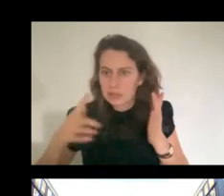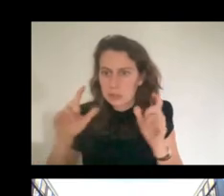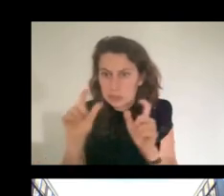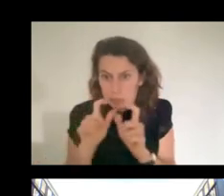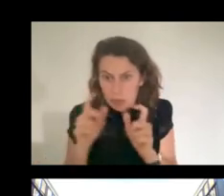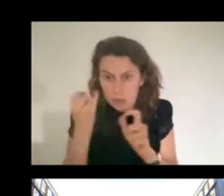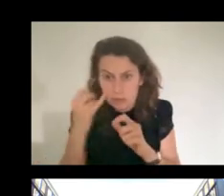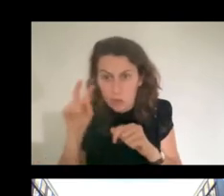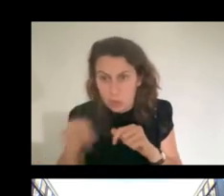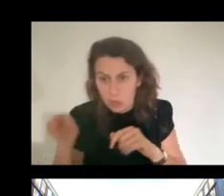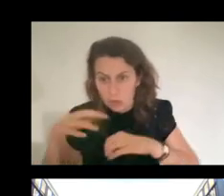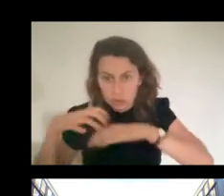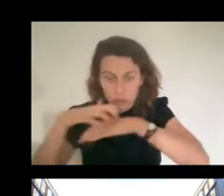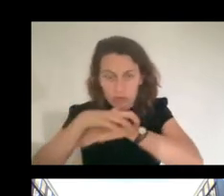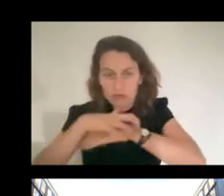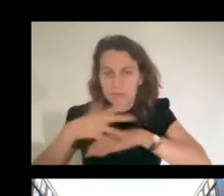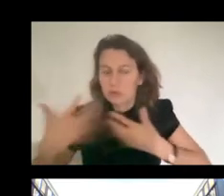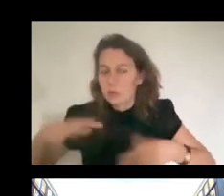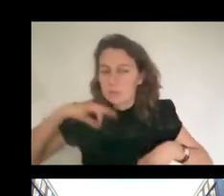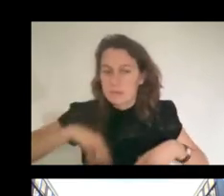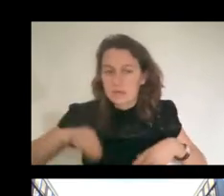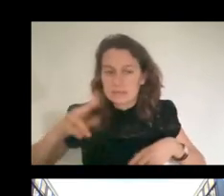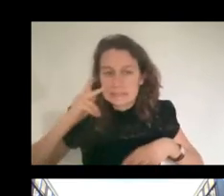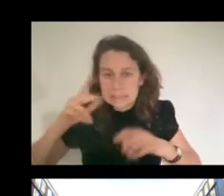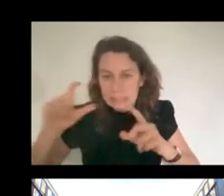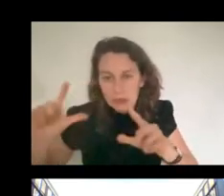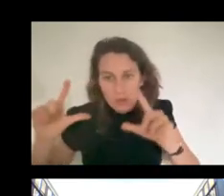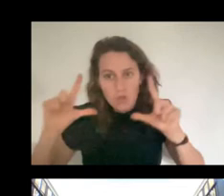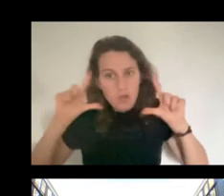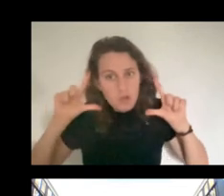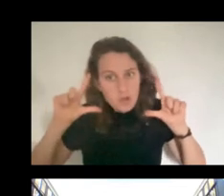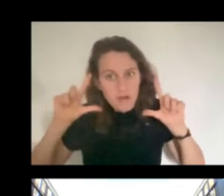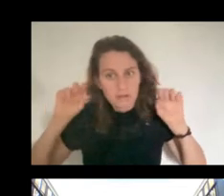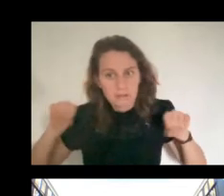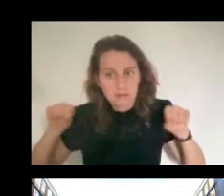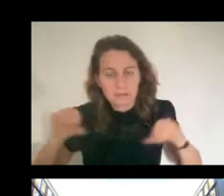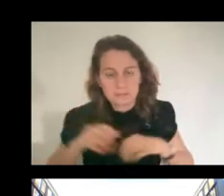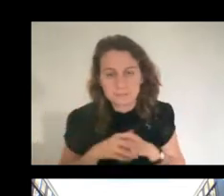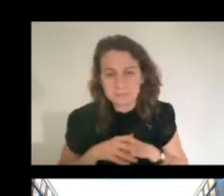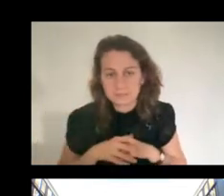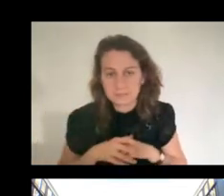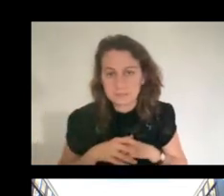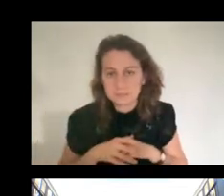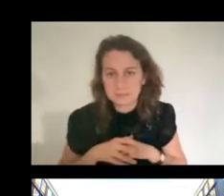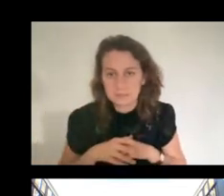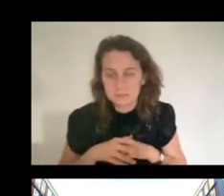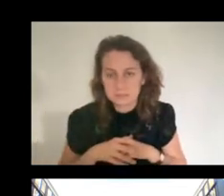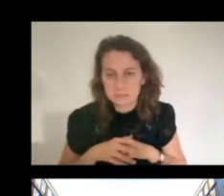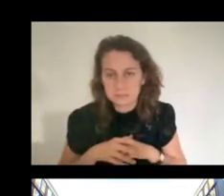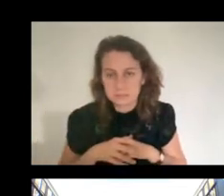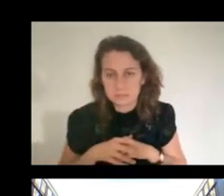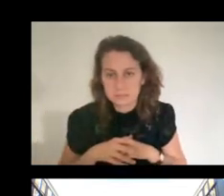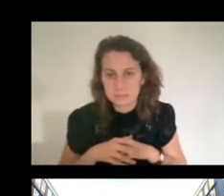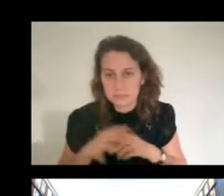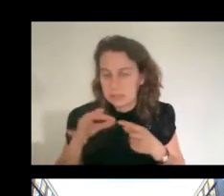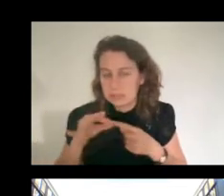grapevine. So to have this benefit of seeing as up close as you were able to capture with the camera is just